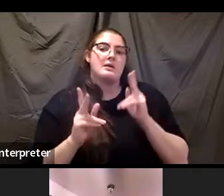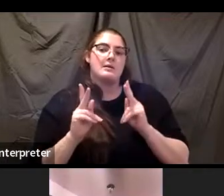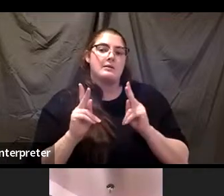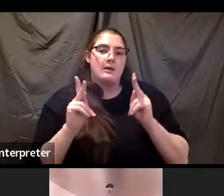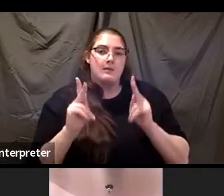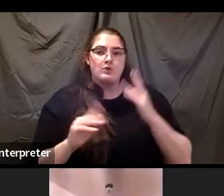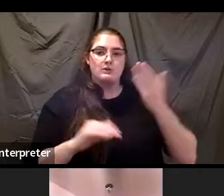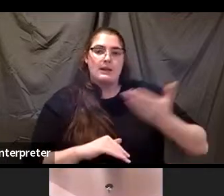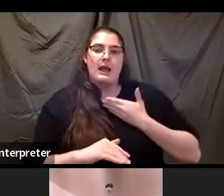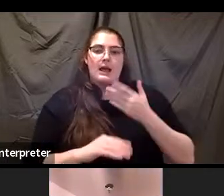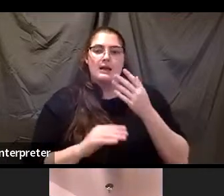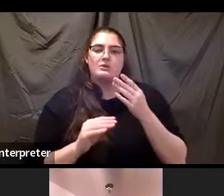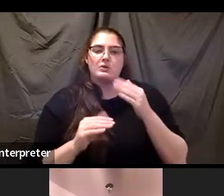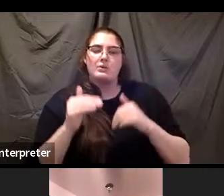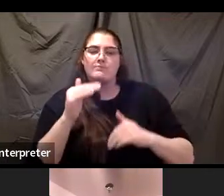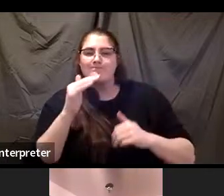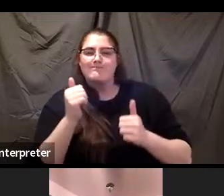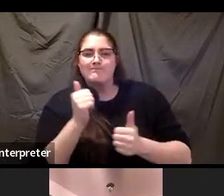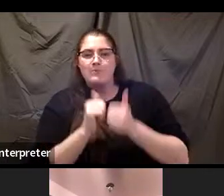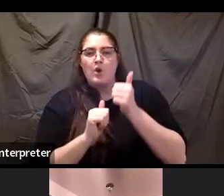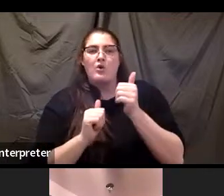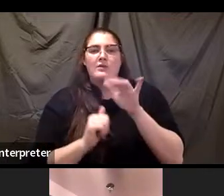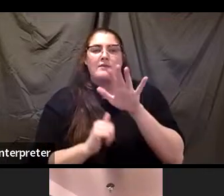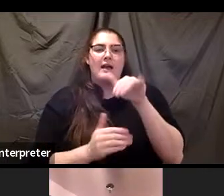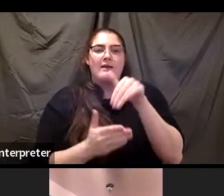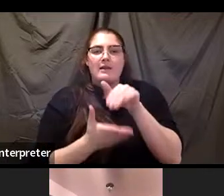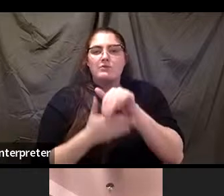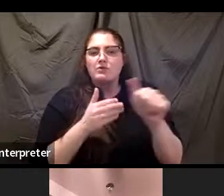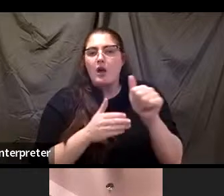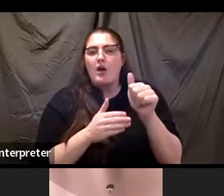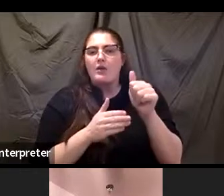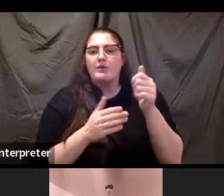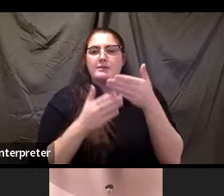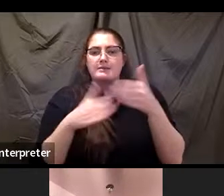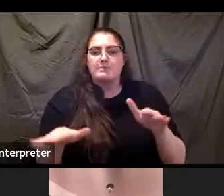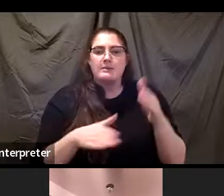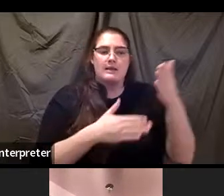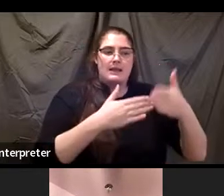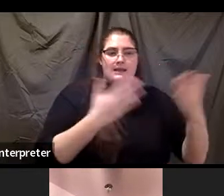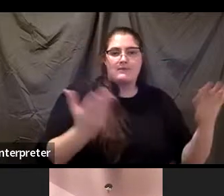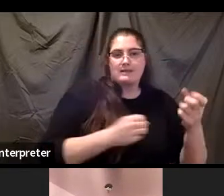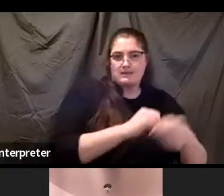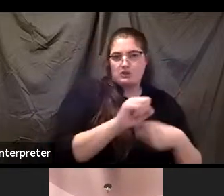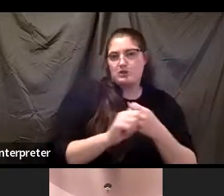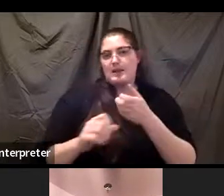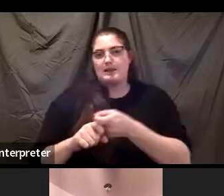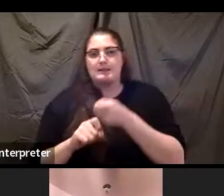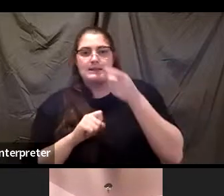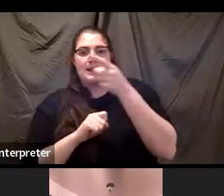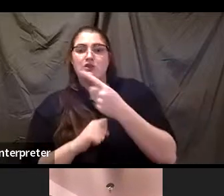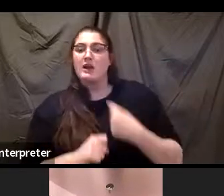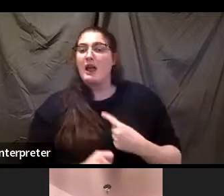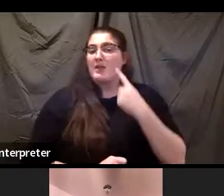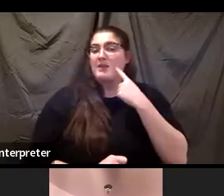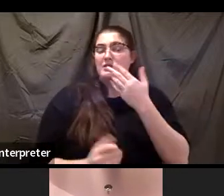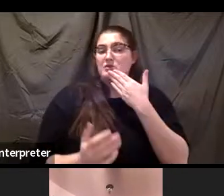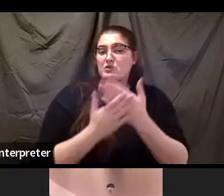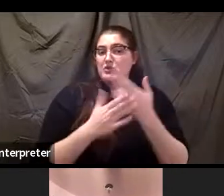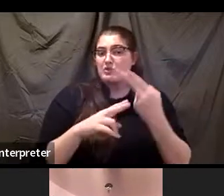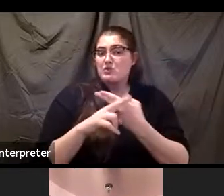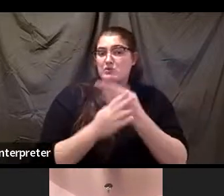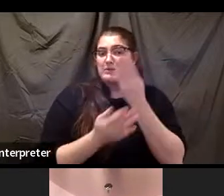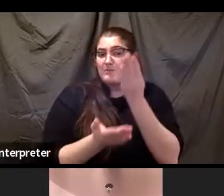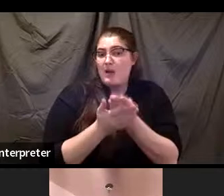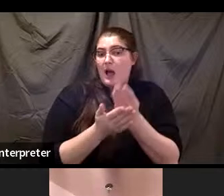little over $5,000 split between the end of this fiscal year and the beginning of next fiscal year. So I think that's a wise use of our funds.